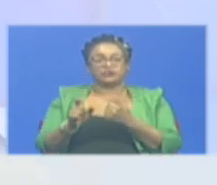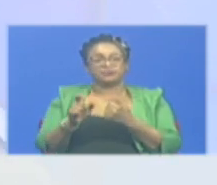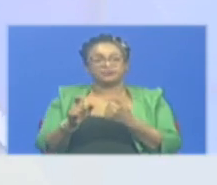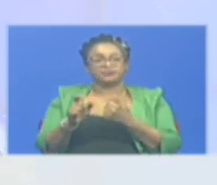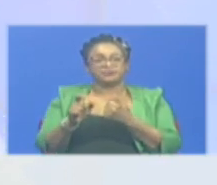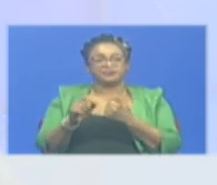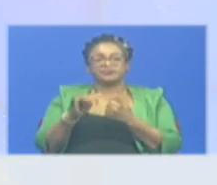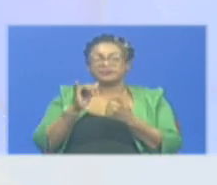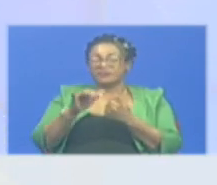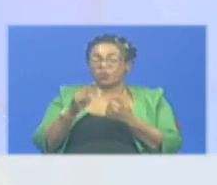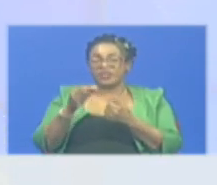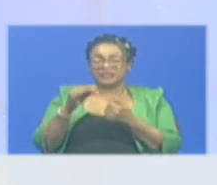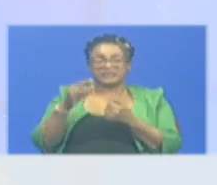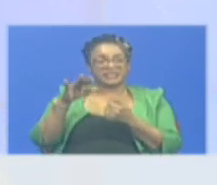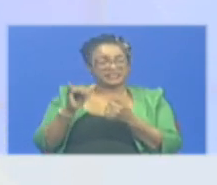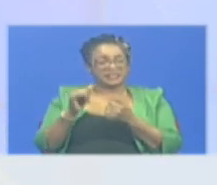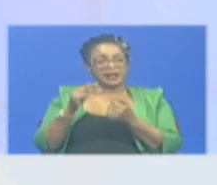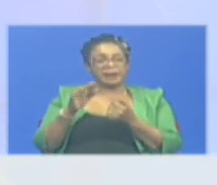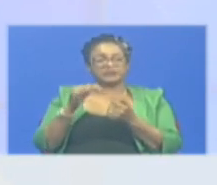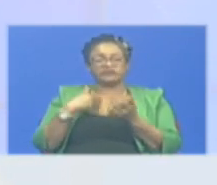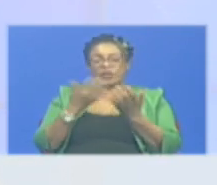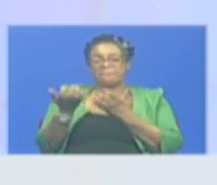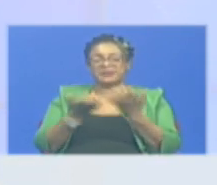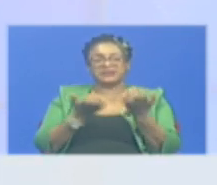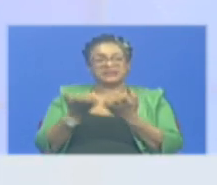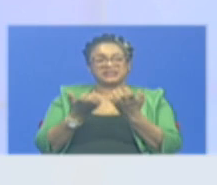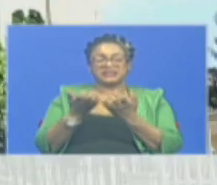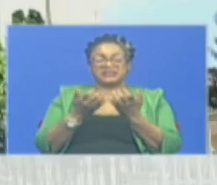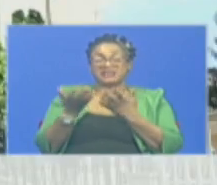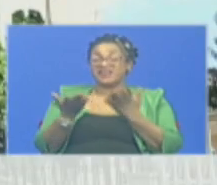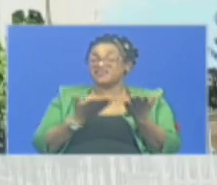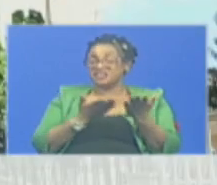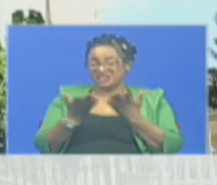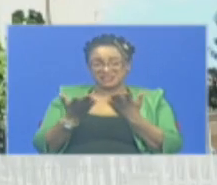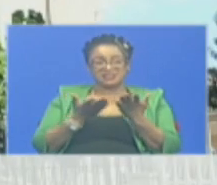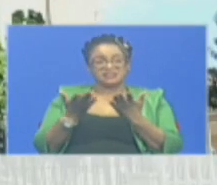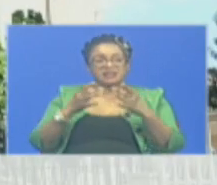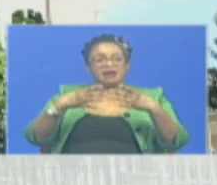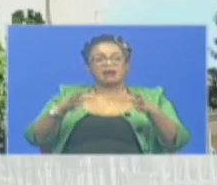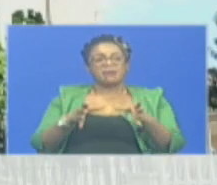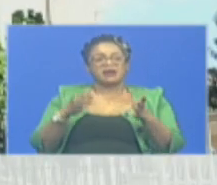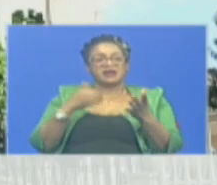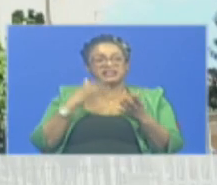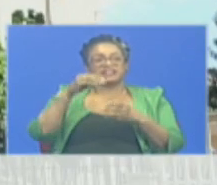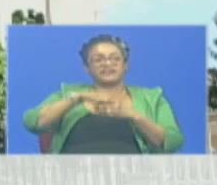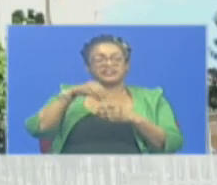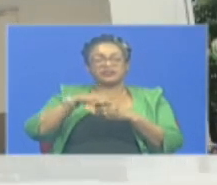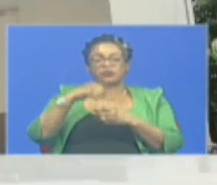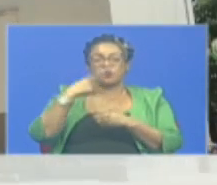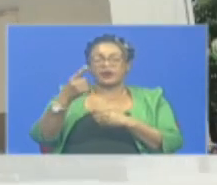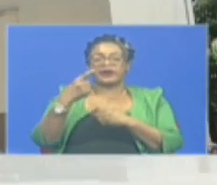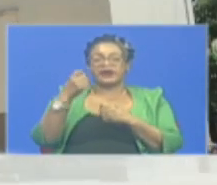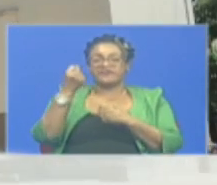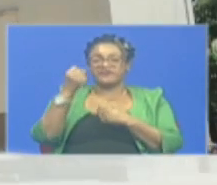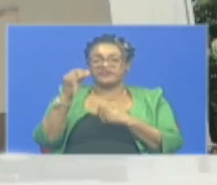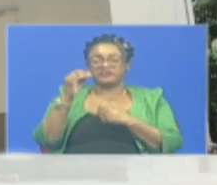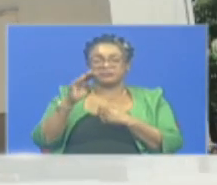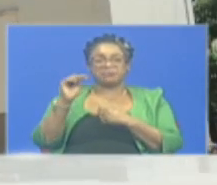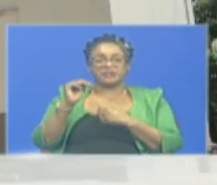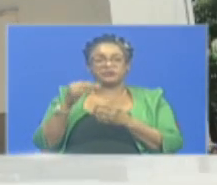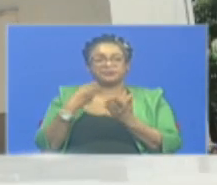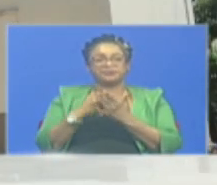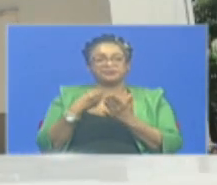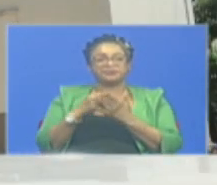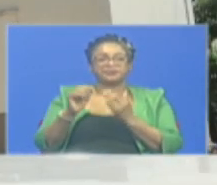and accelerated uptake of business continuity services. The company has already invested 150 million shillings in the